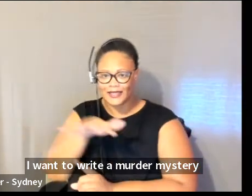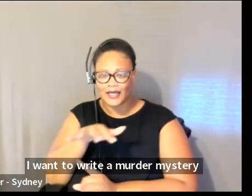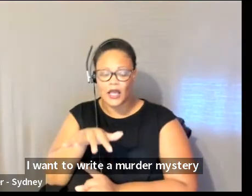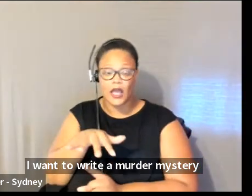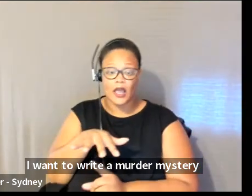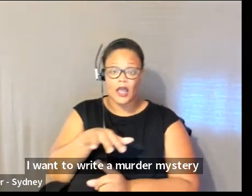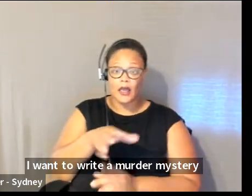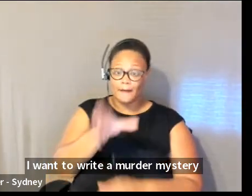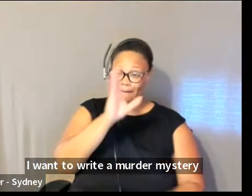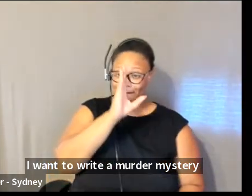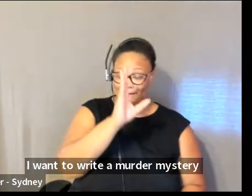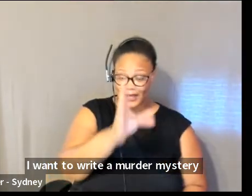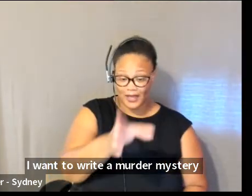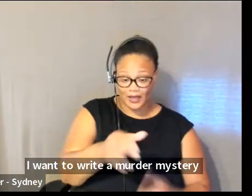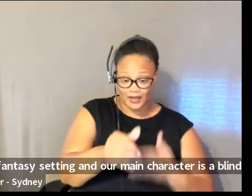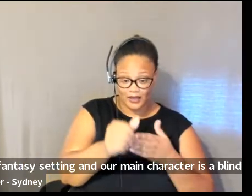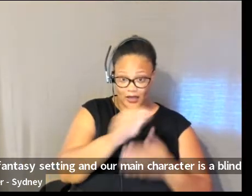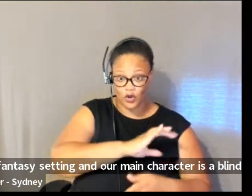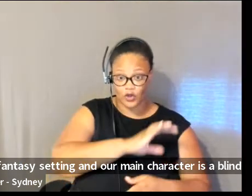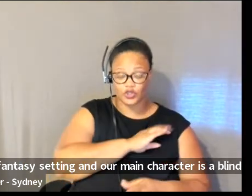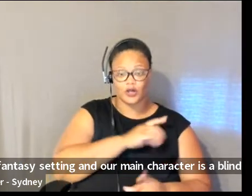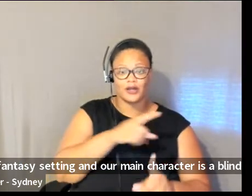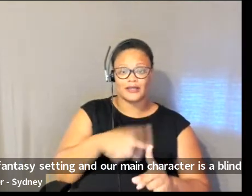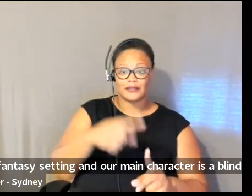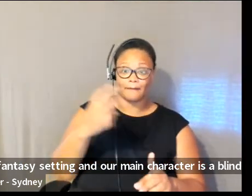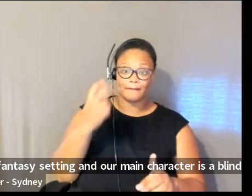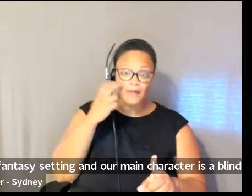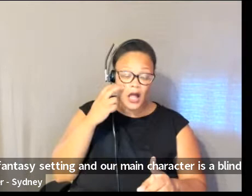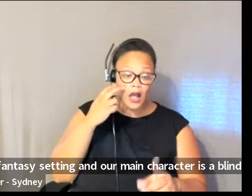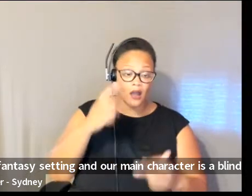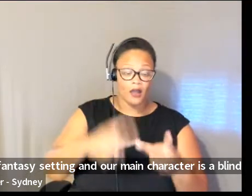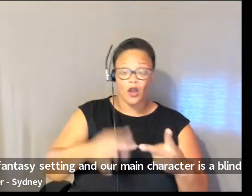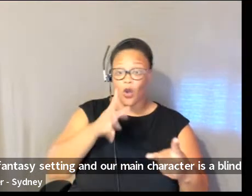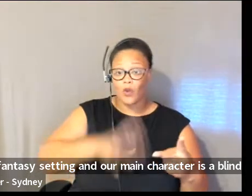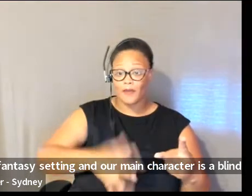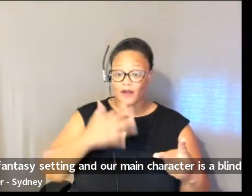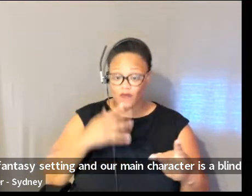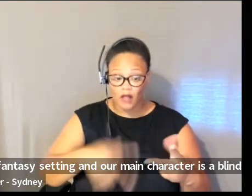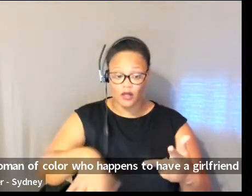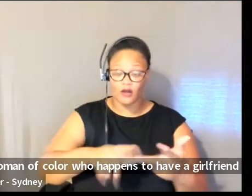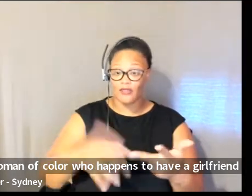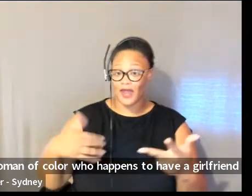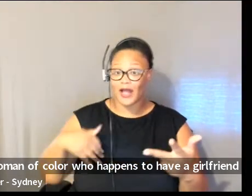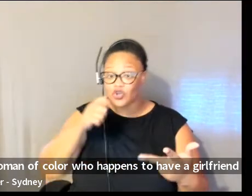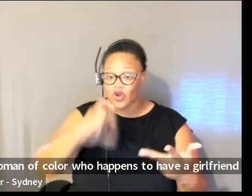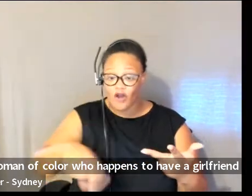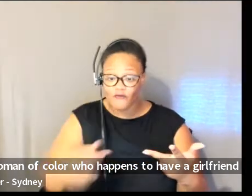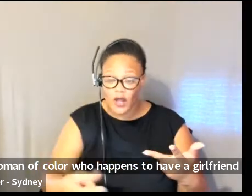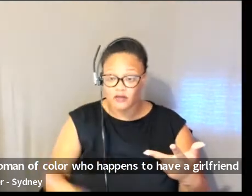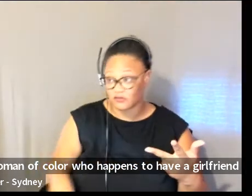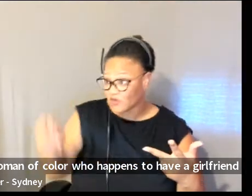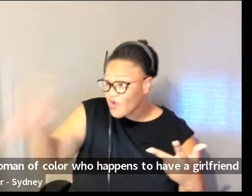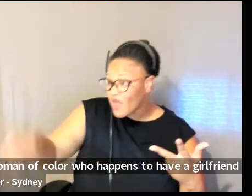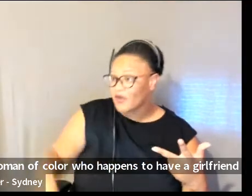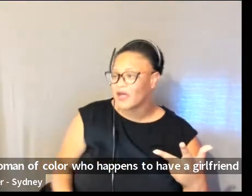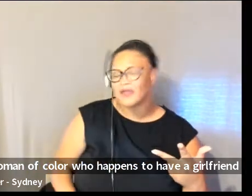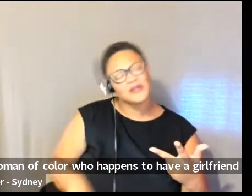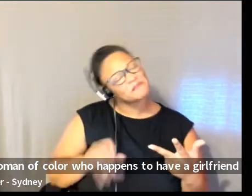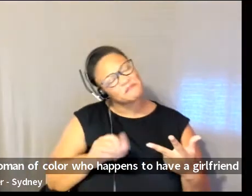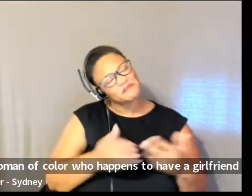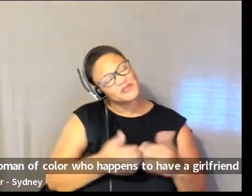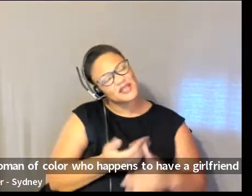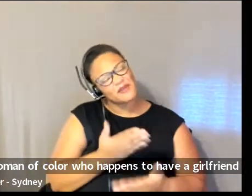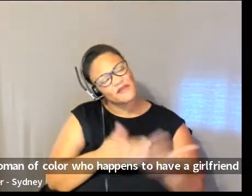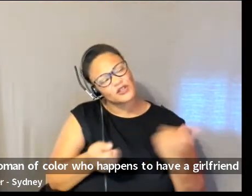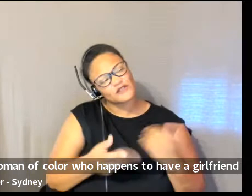blind woman of color who happens to have a girlfriend. Are you okay with that? And they were like, send me the first couple chapters. And I sent them